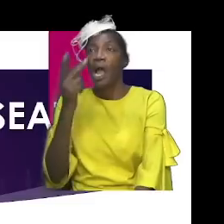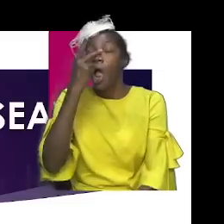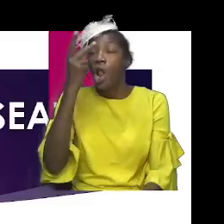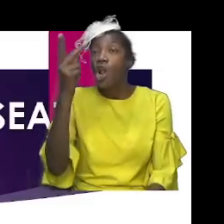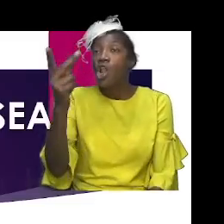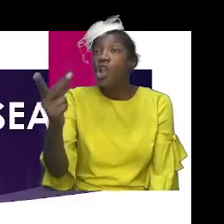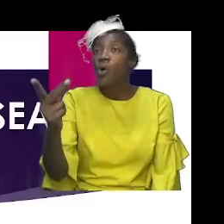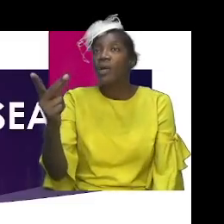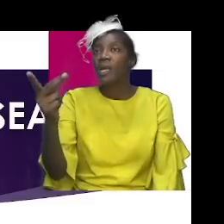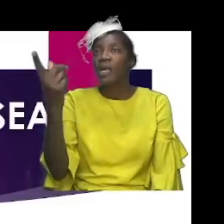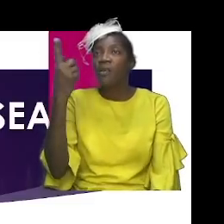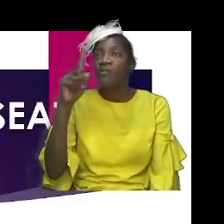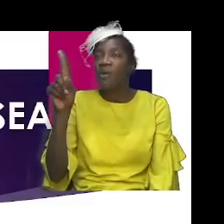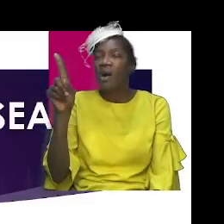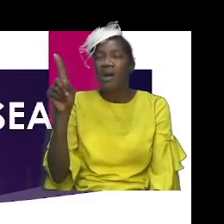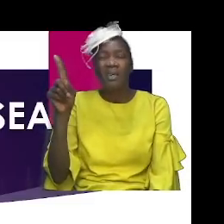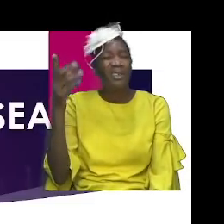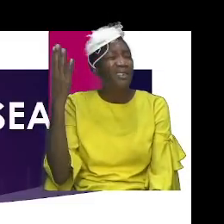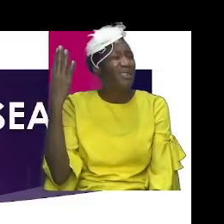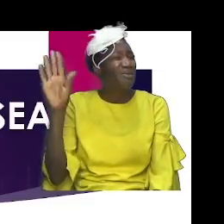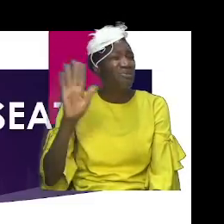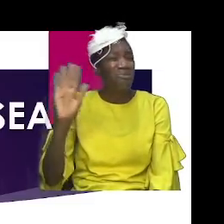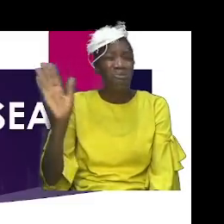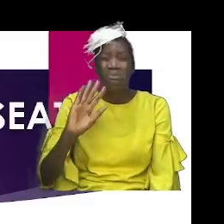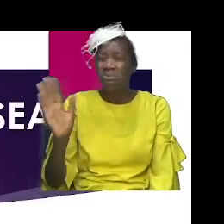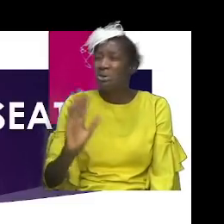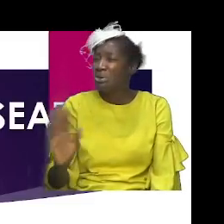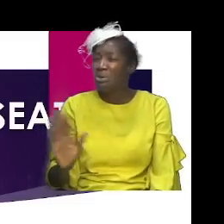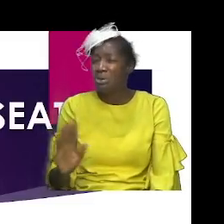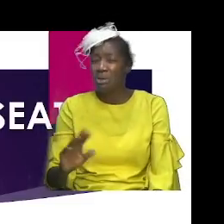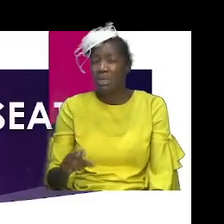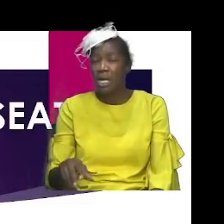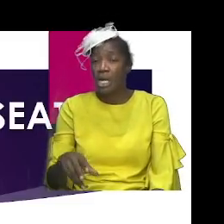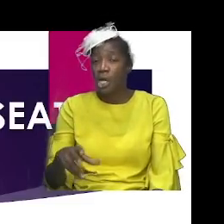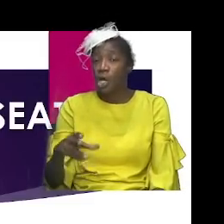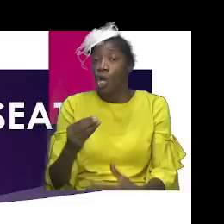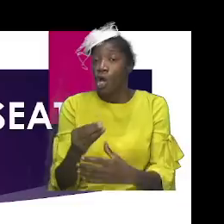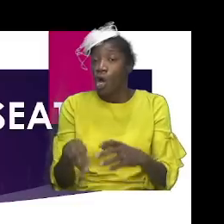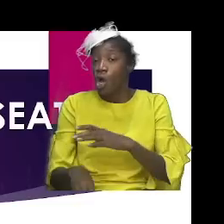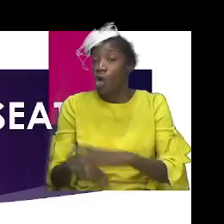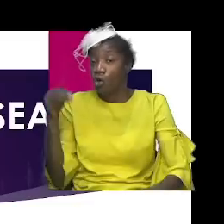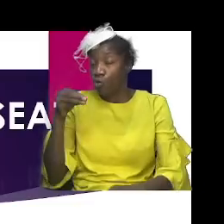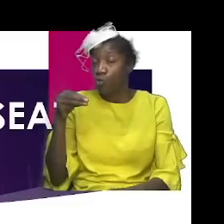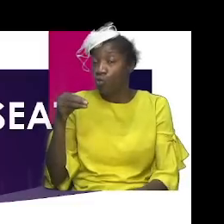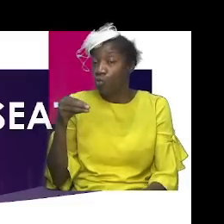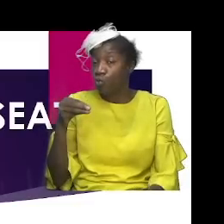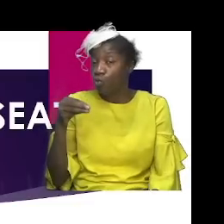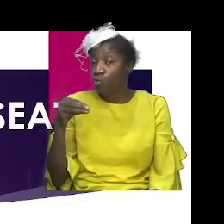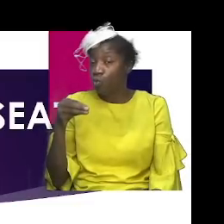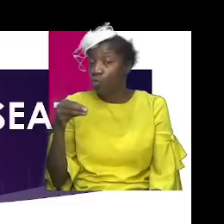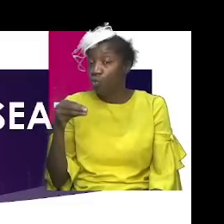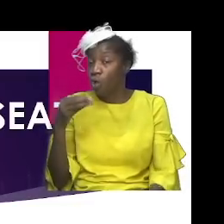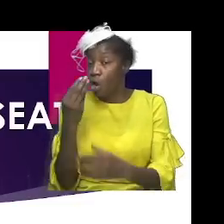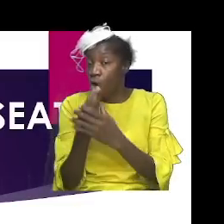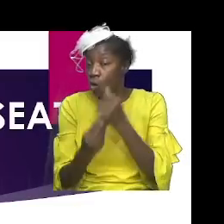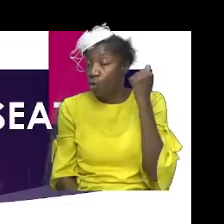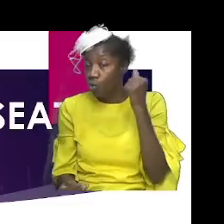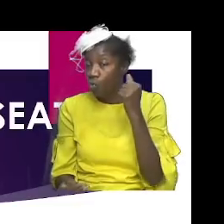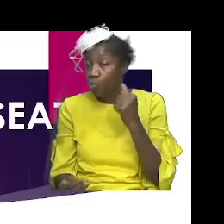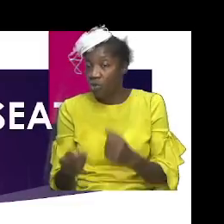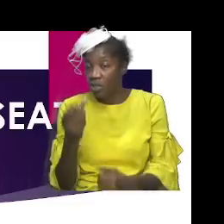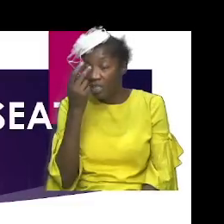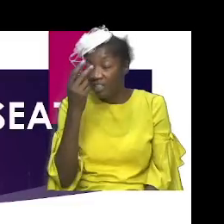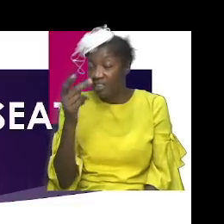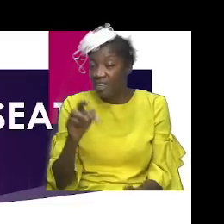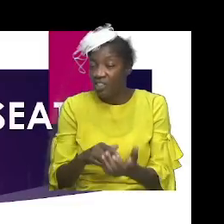for. And we must never, ever lose sight of that. So those are things that are good. And I'm telling you, Jesus said,